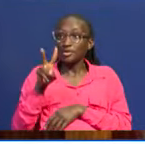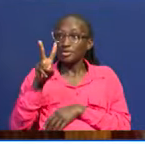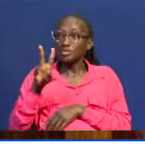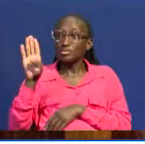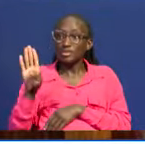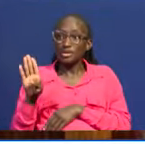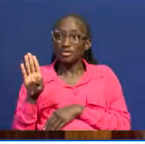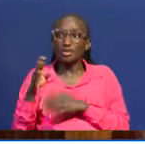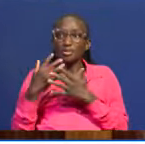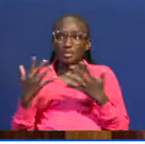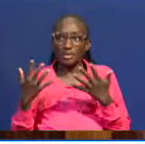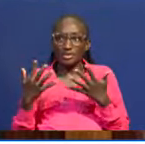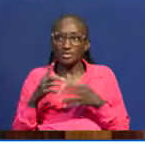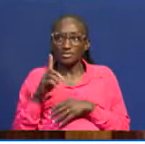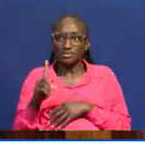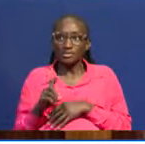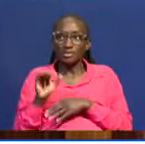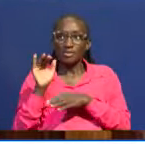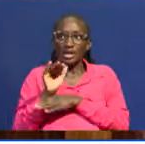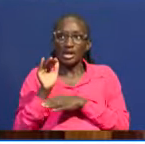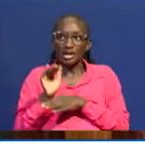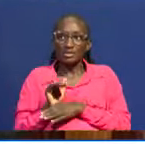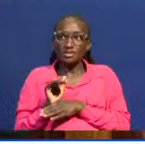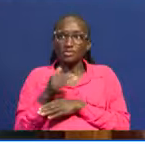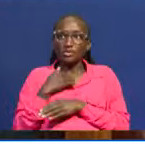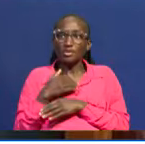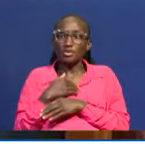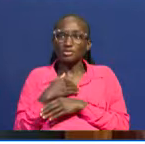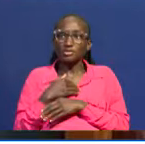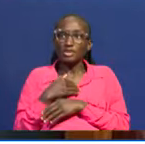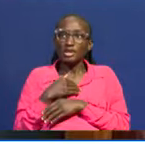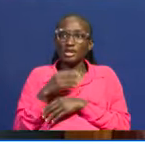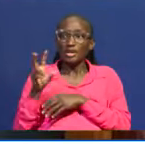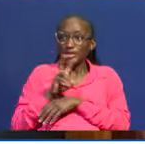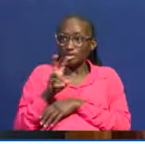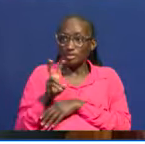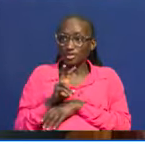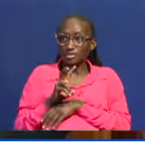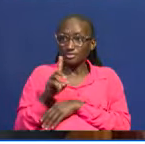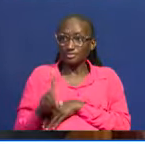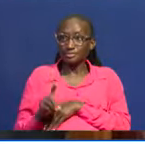wealth. Did I ask for the wealth declaration?